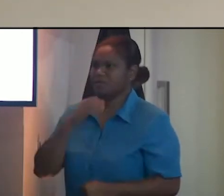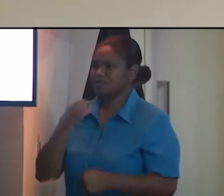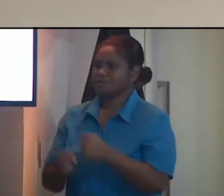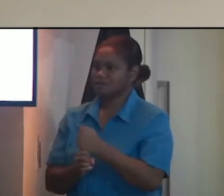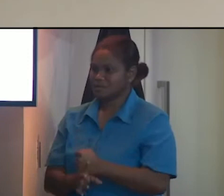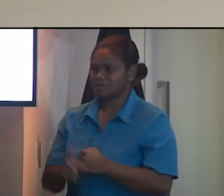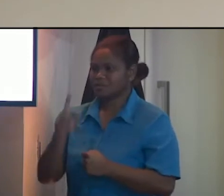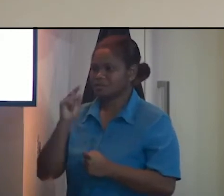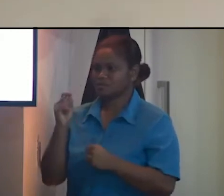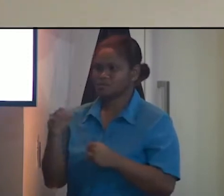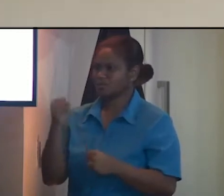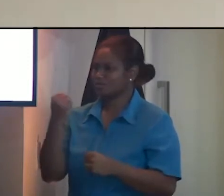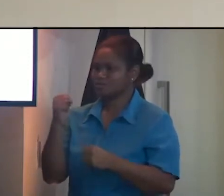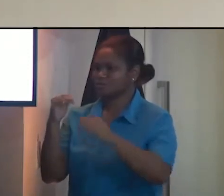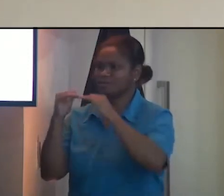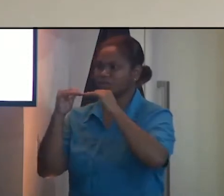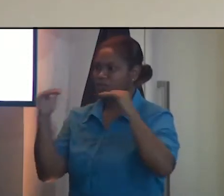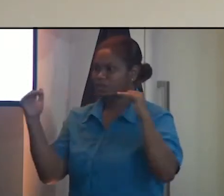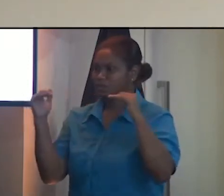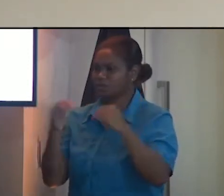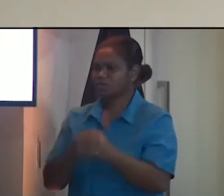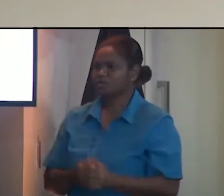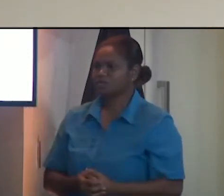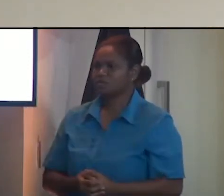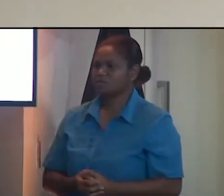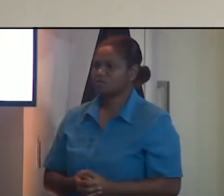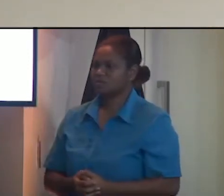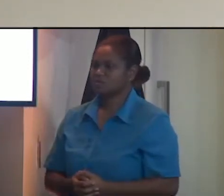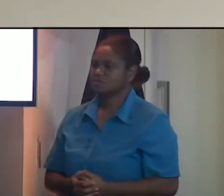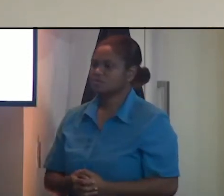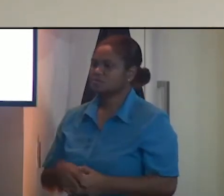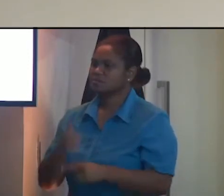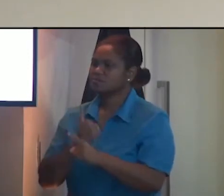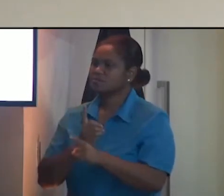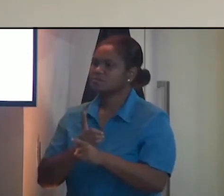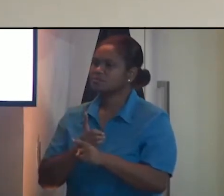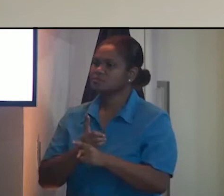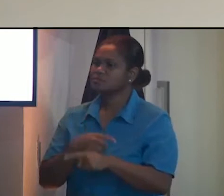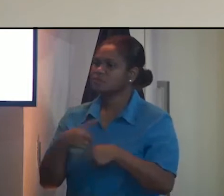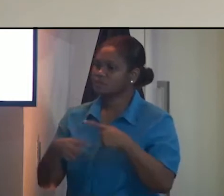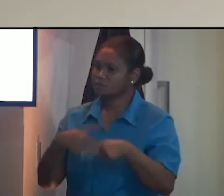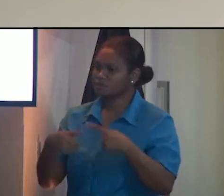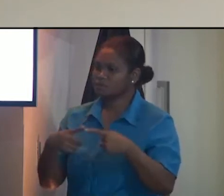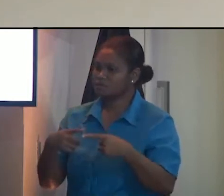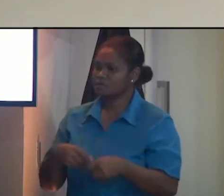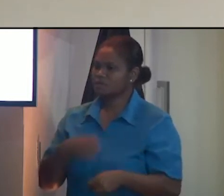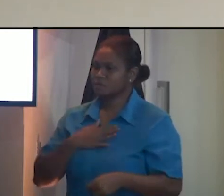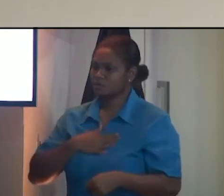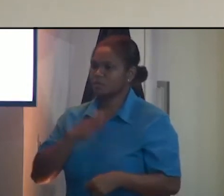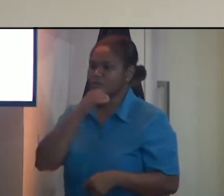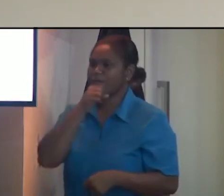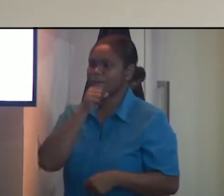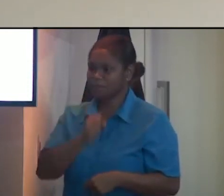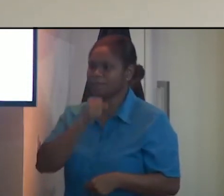you have not just thought about patriarchal implications or embedded patriarchy system in the culture